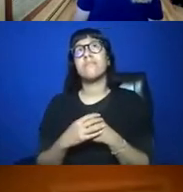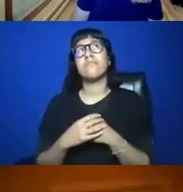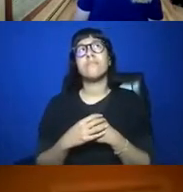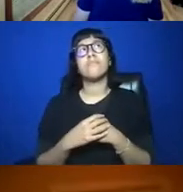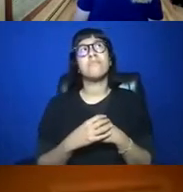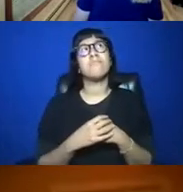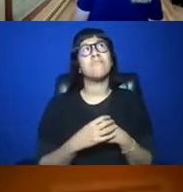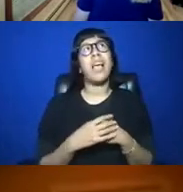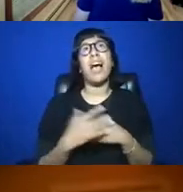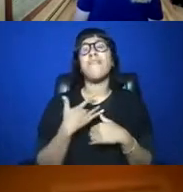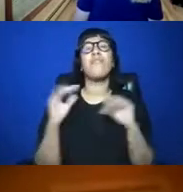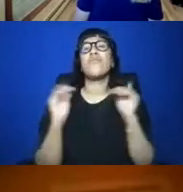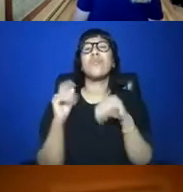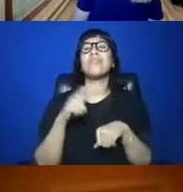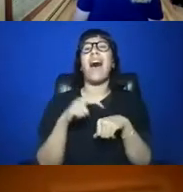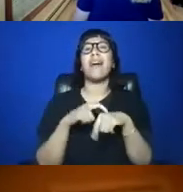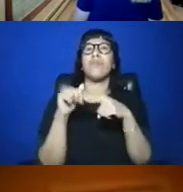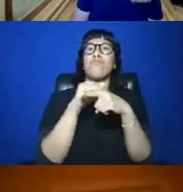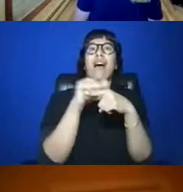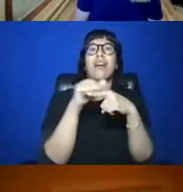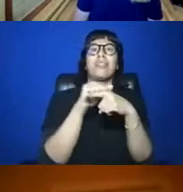time to practice